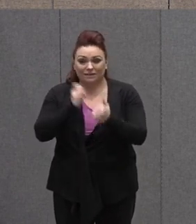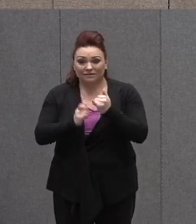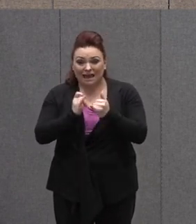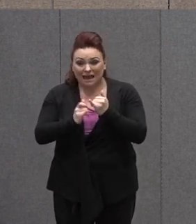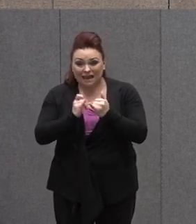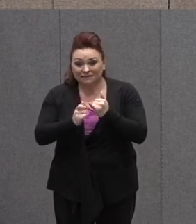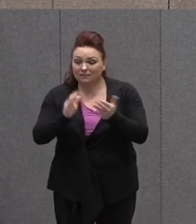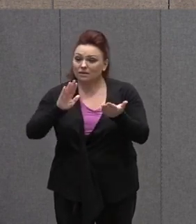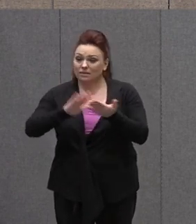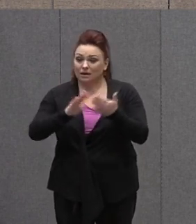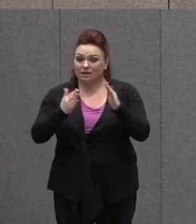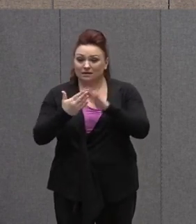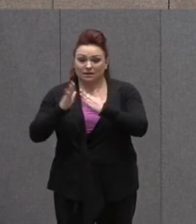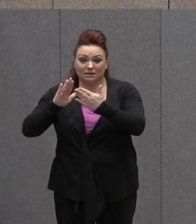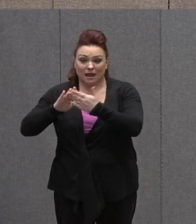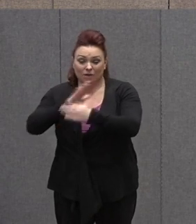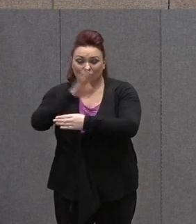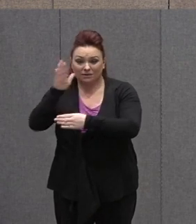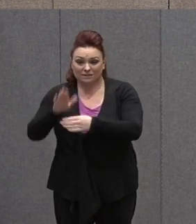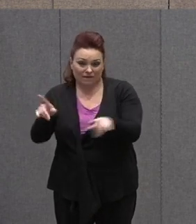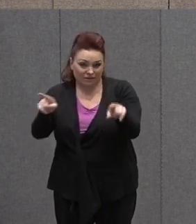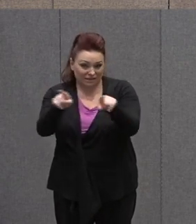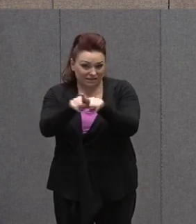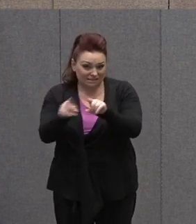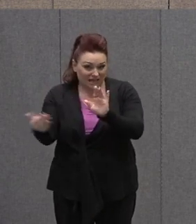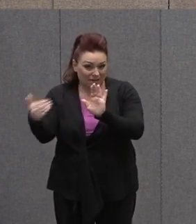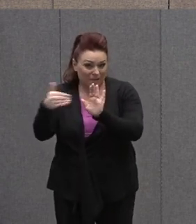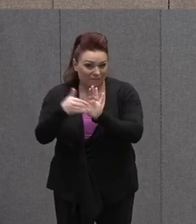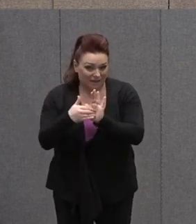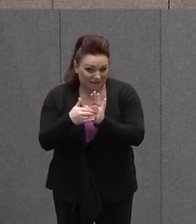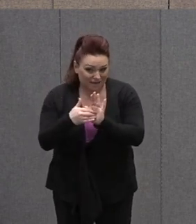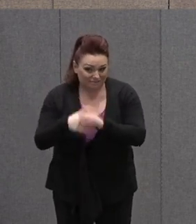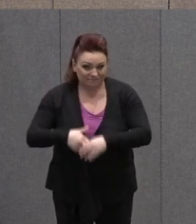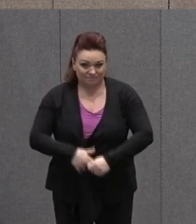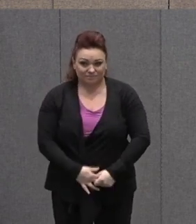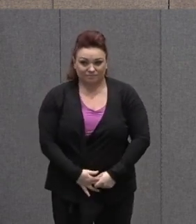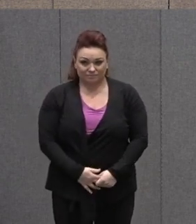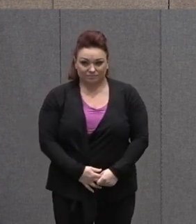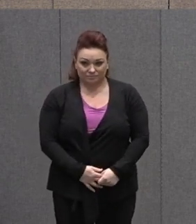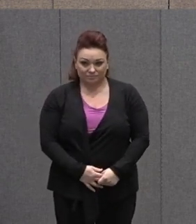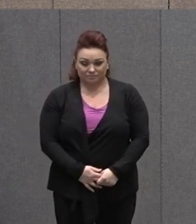Last, the town was never the same again.